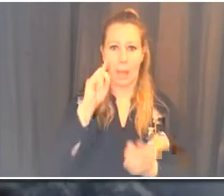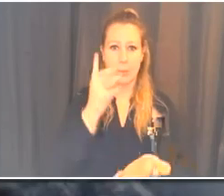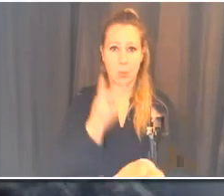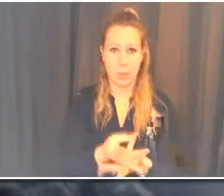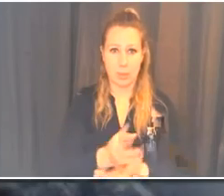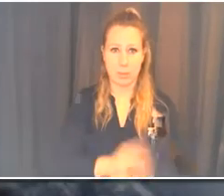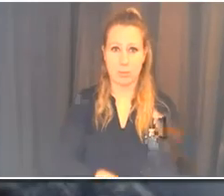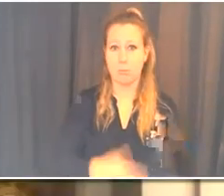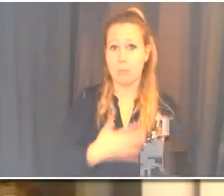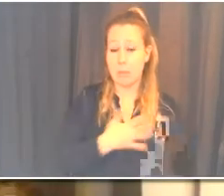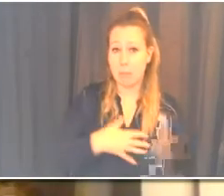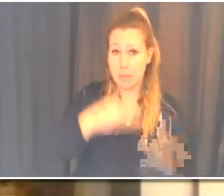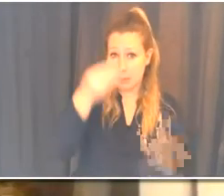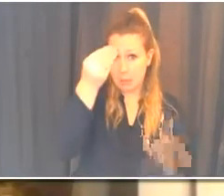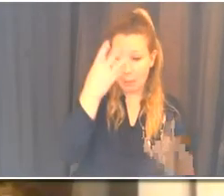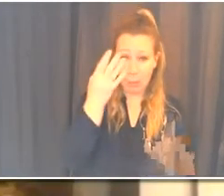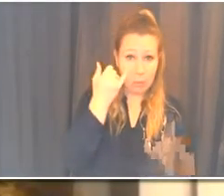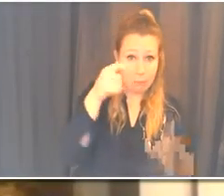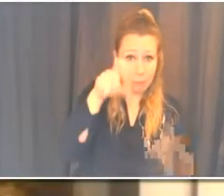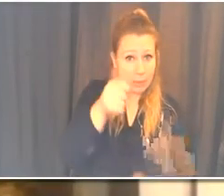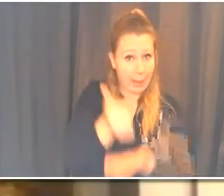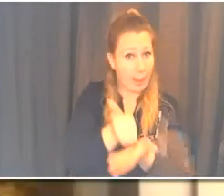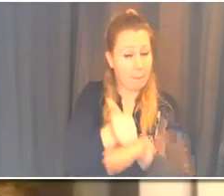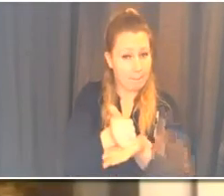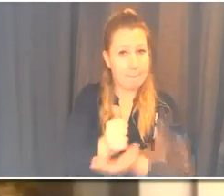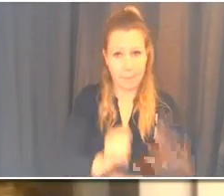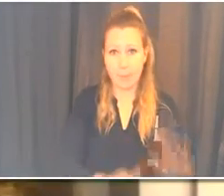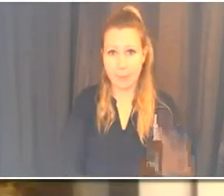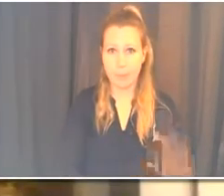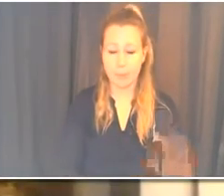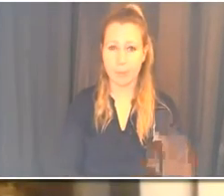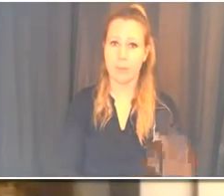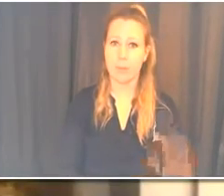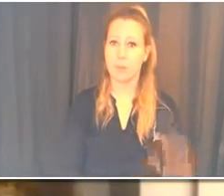here please begin with with the Sergeant's